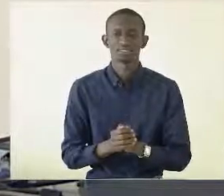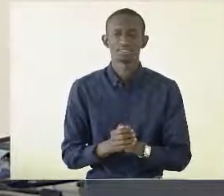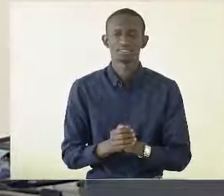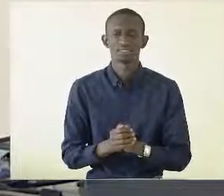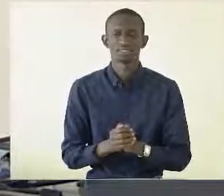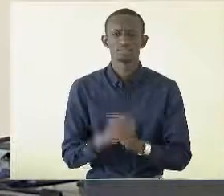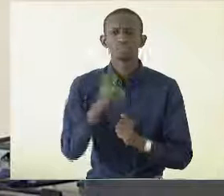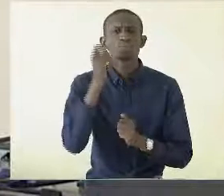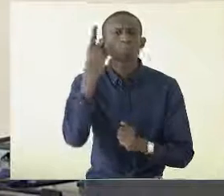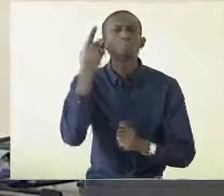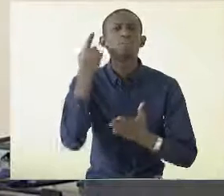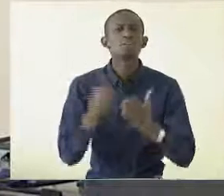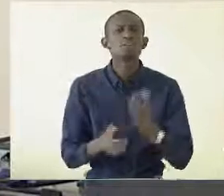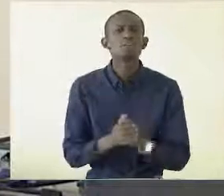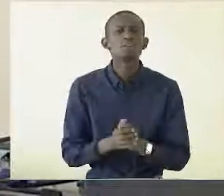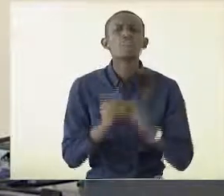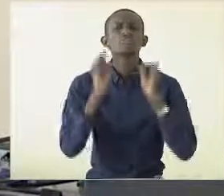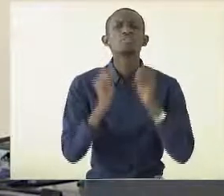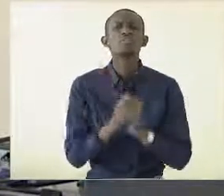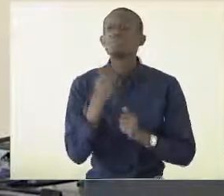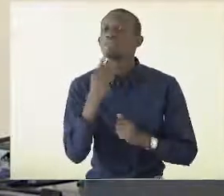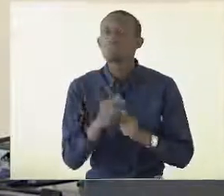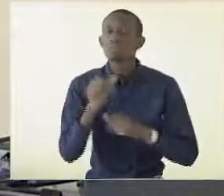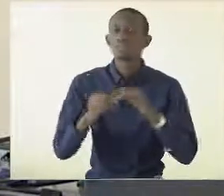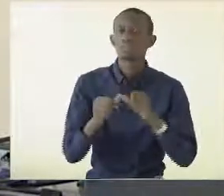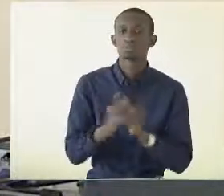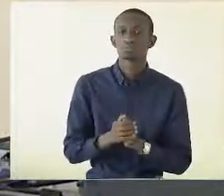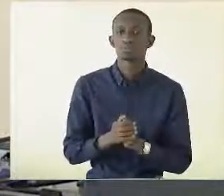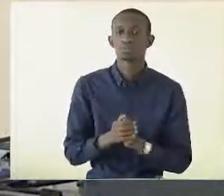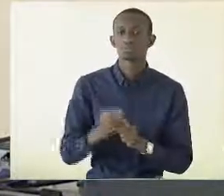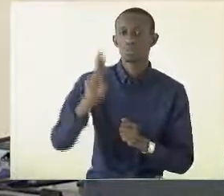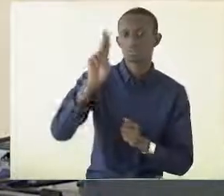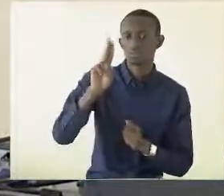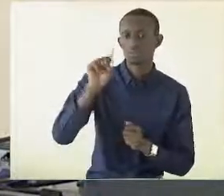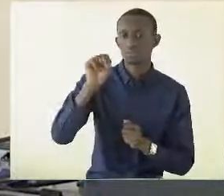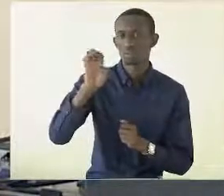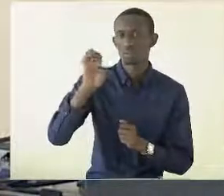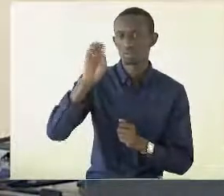you understand when we talk about UNEP?